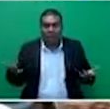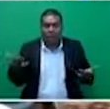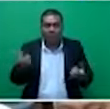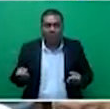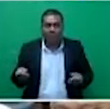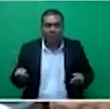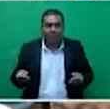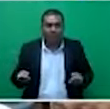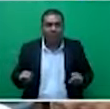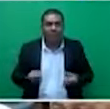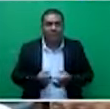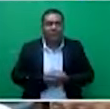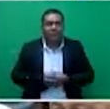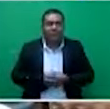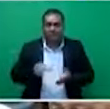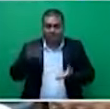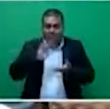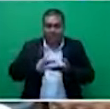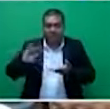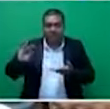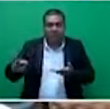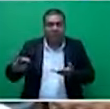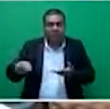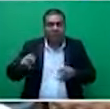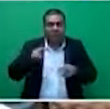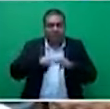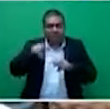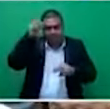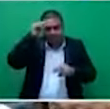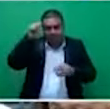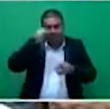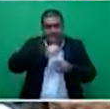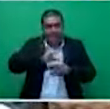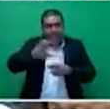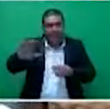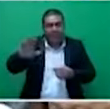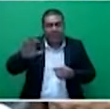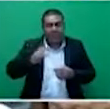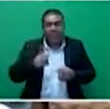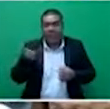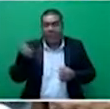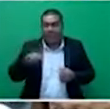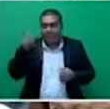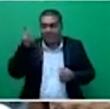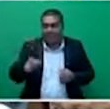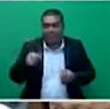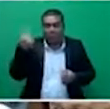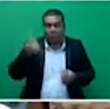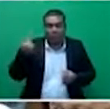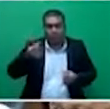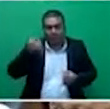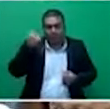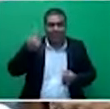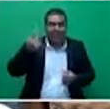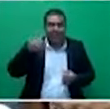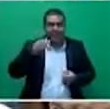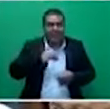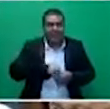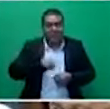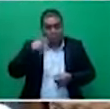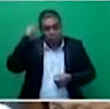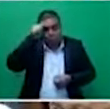a investment in a Fijian company, and any person who understands investment, sir, would know that